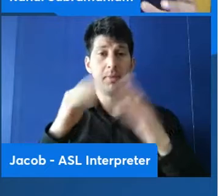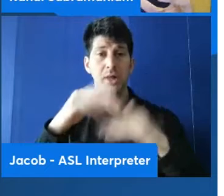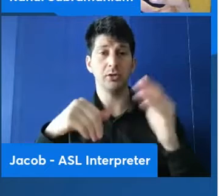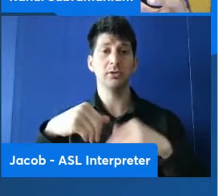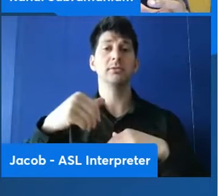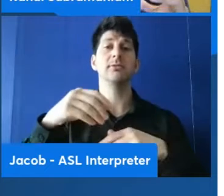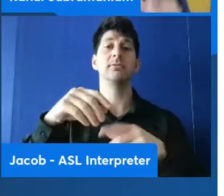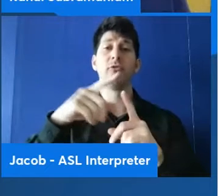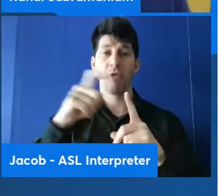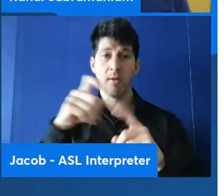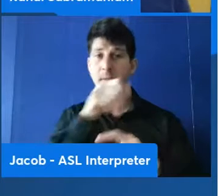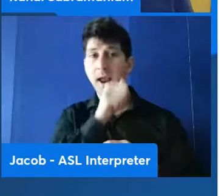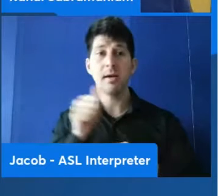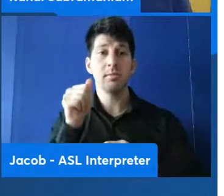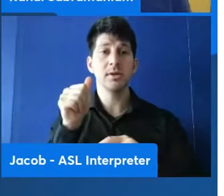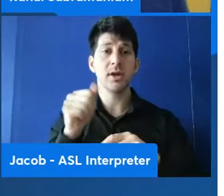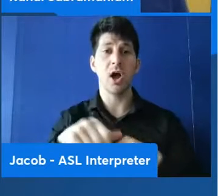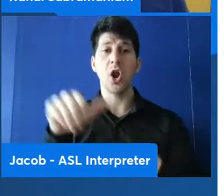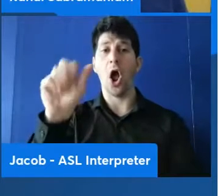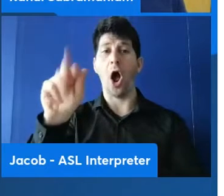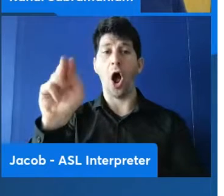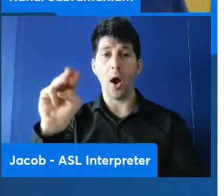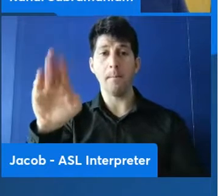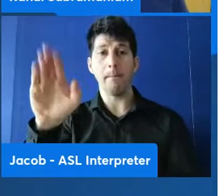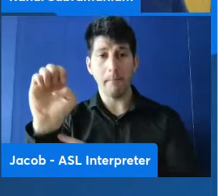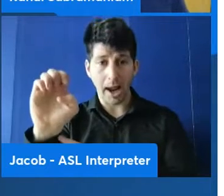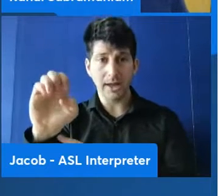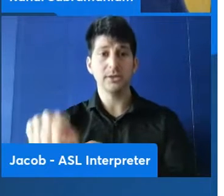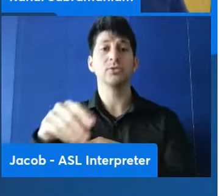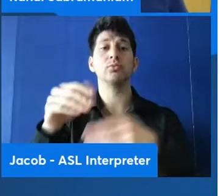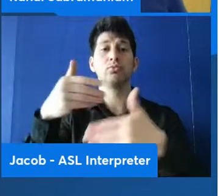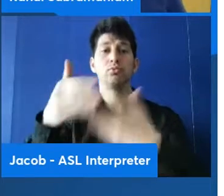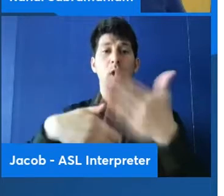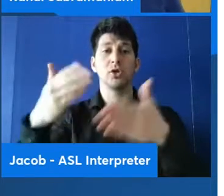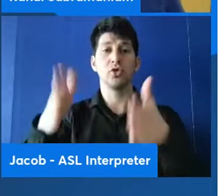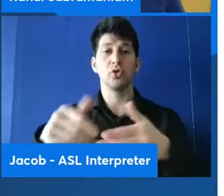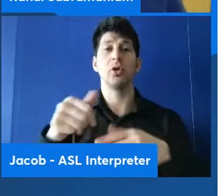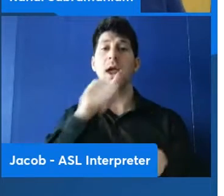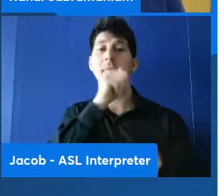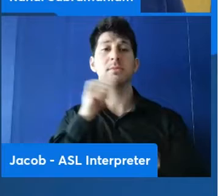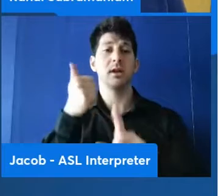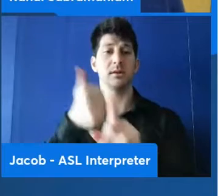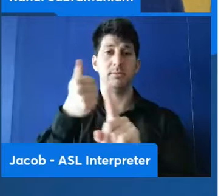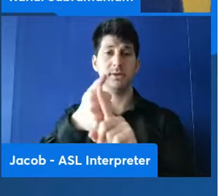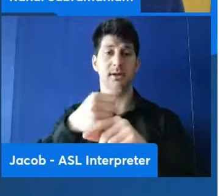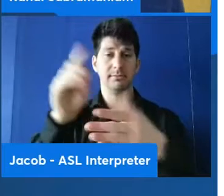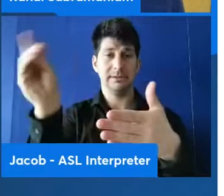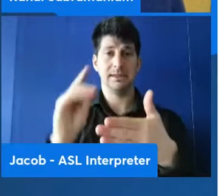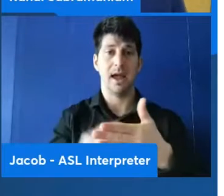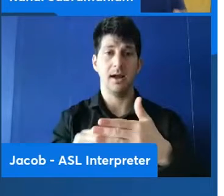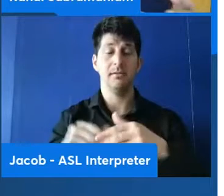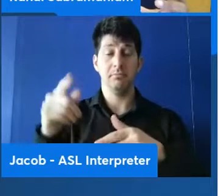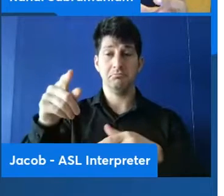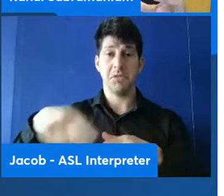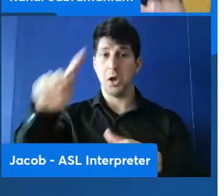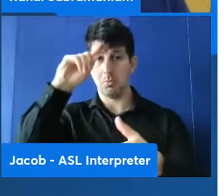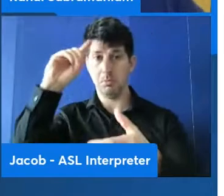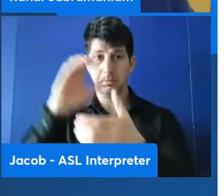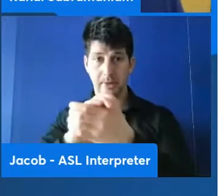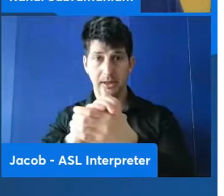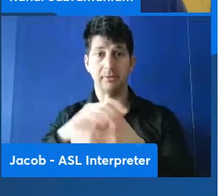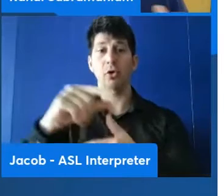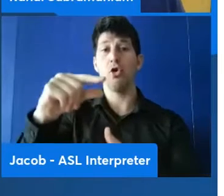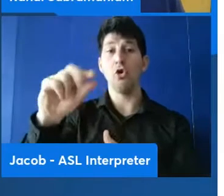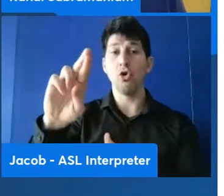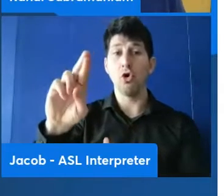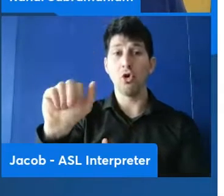in-house ARM-based processors that Amazon has designed. And they believe that the